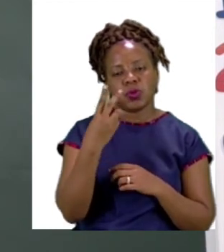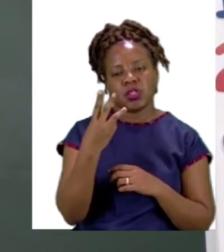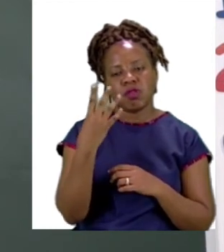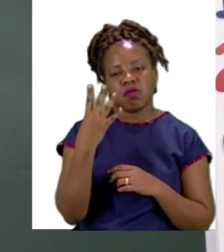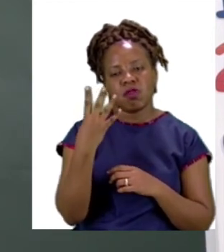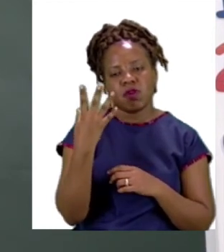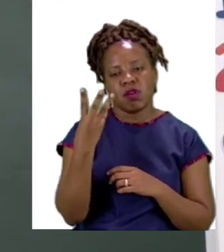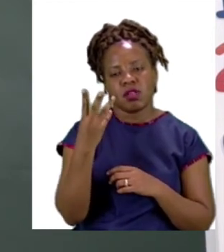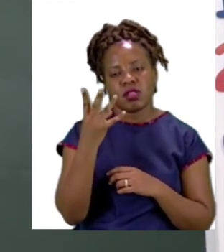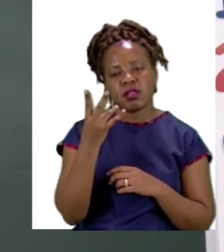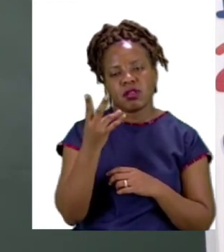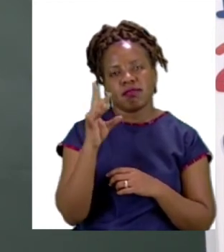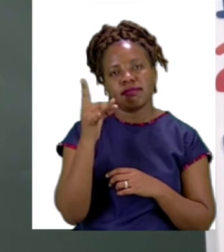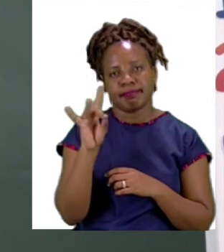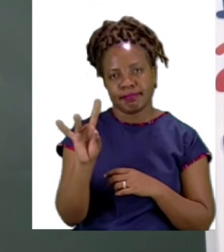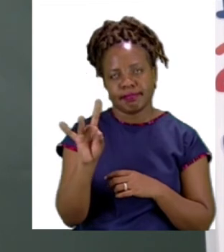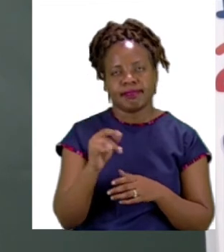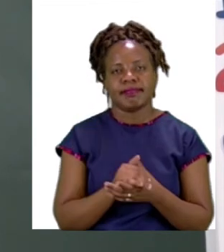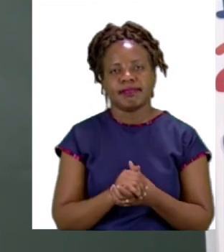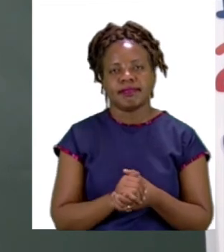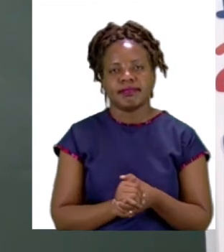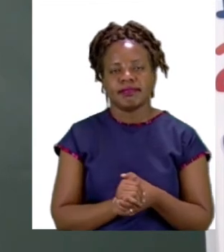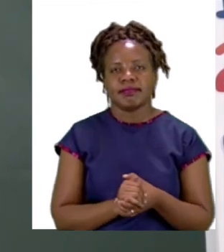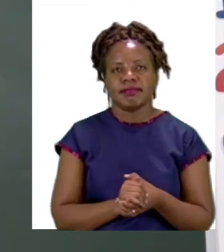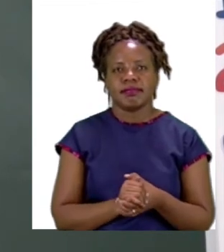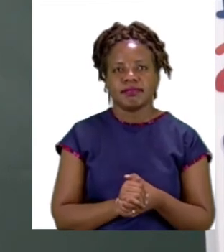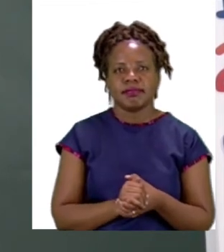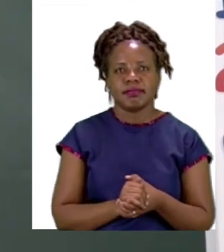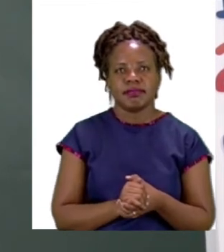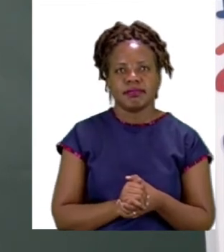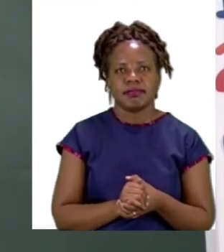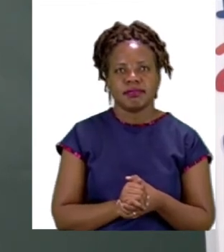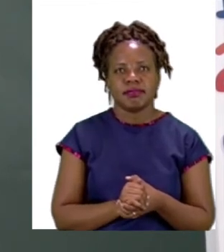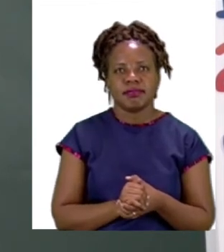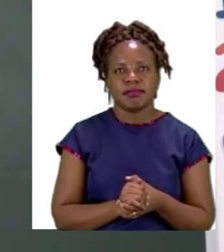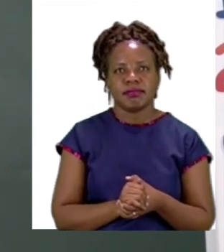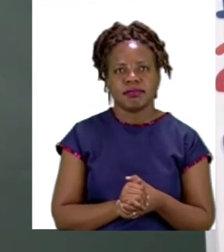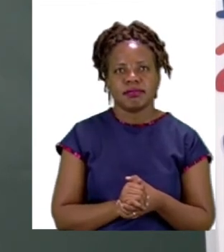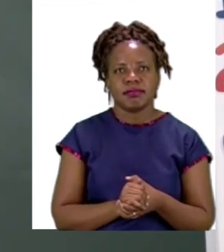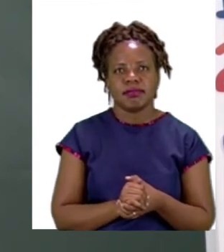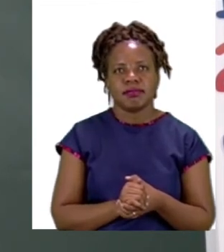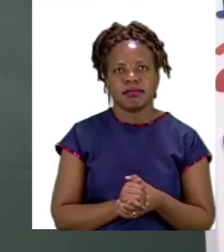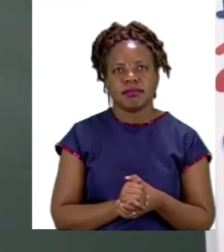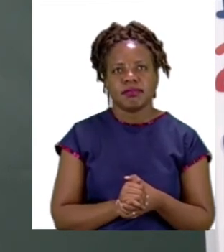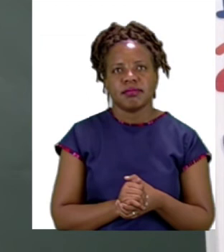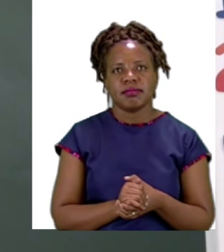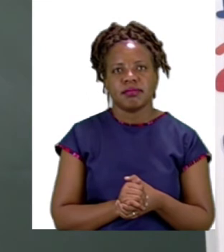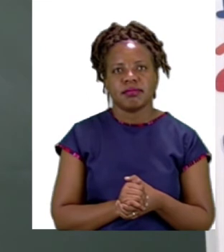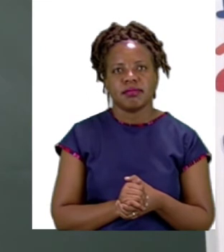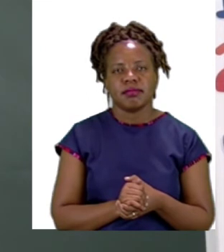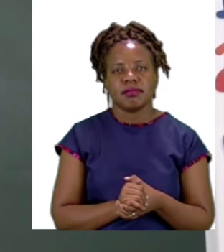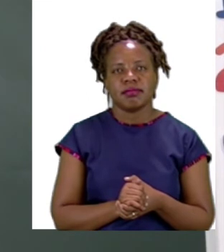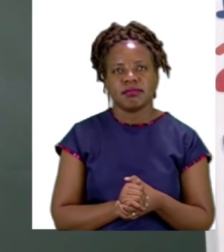7, and 8. Then we are going to use each counter for one hand. So